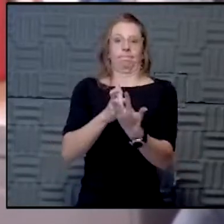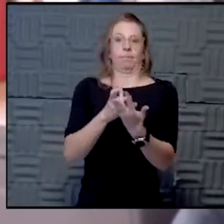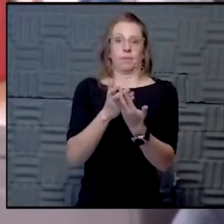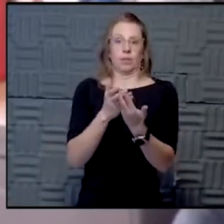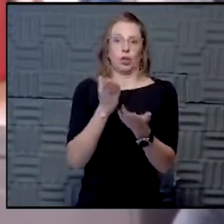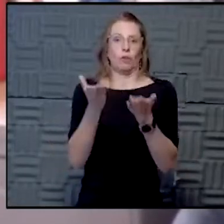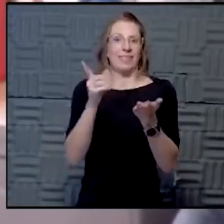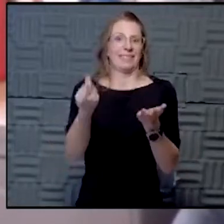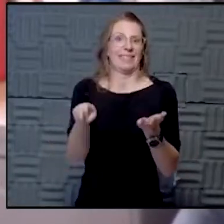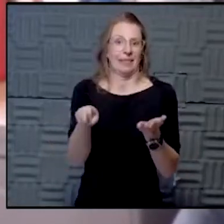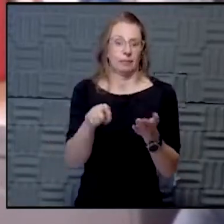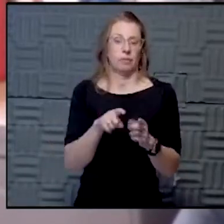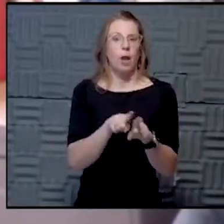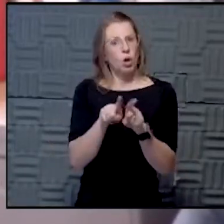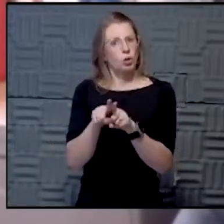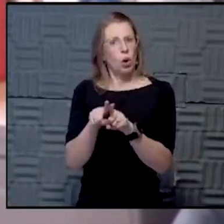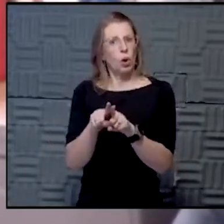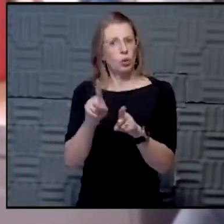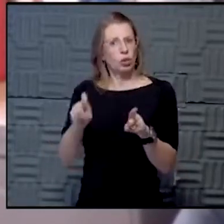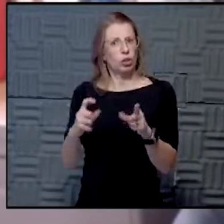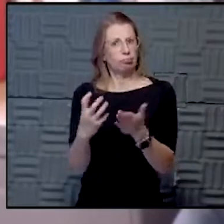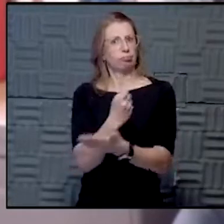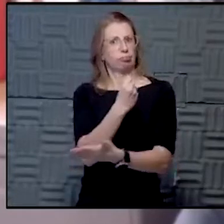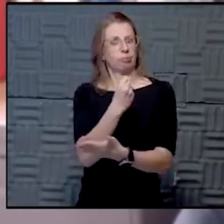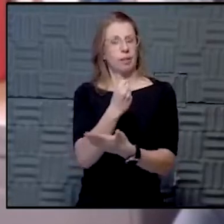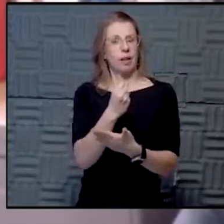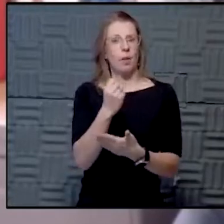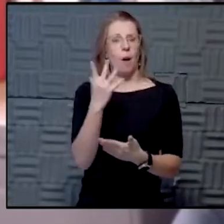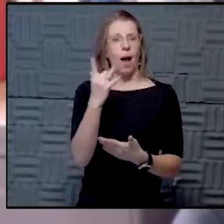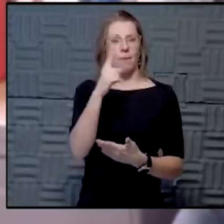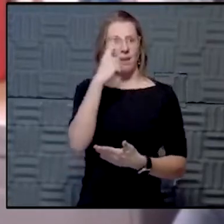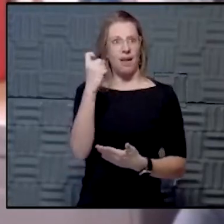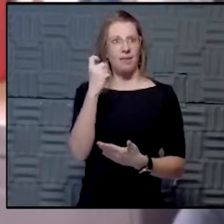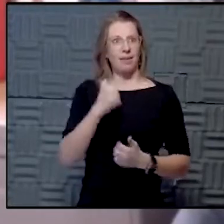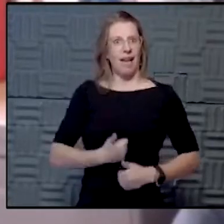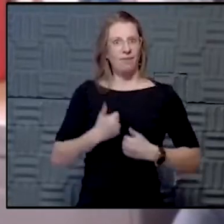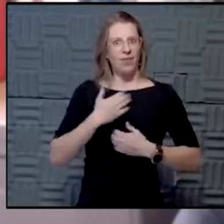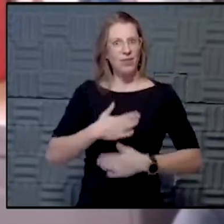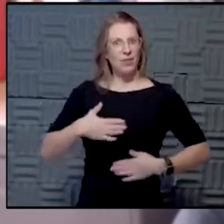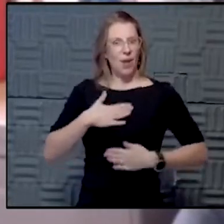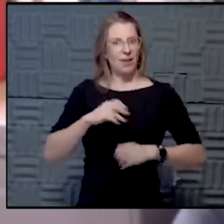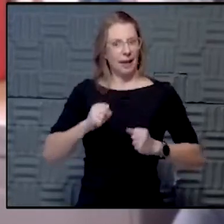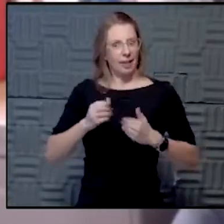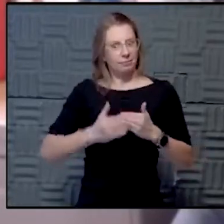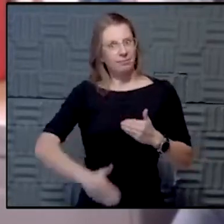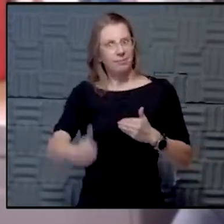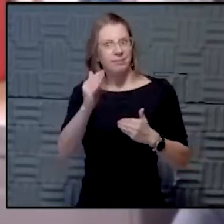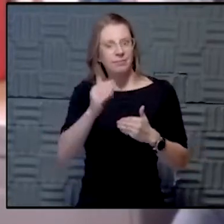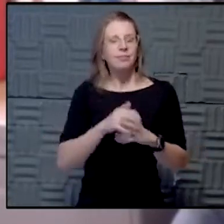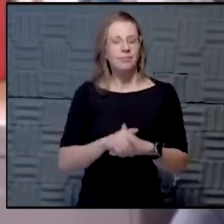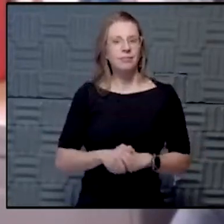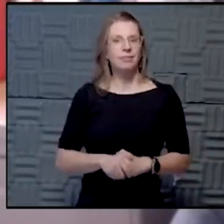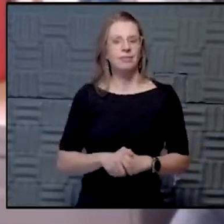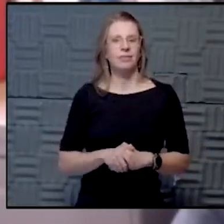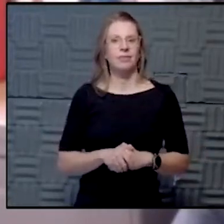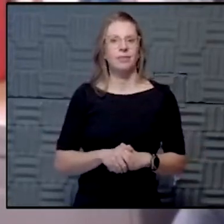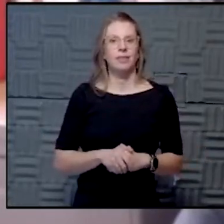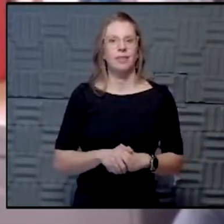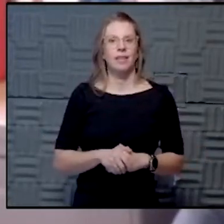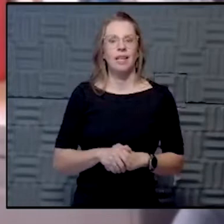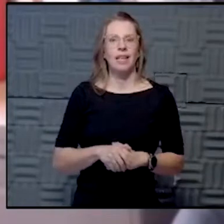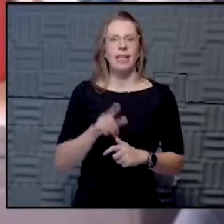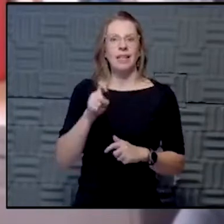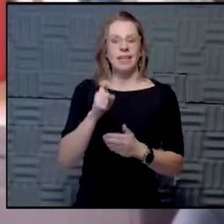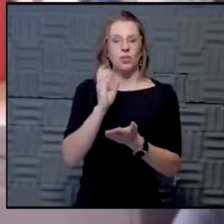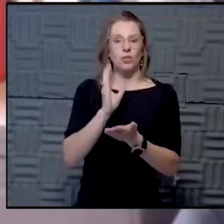deserve, because there's a rich, rewarding life waiting for you if you just stop witnessing it